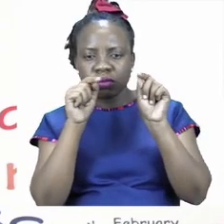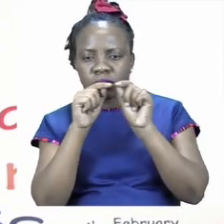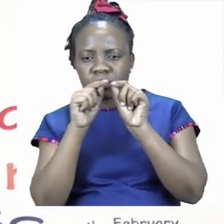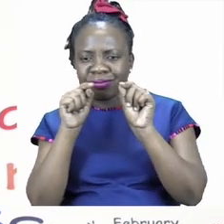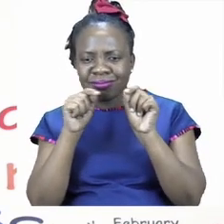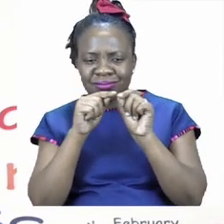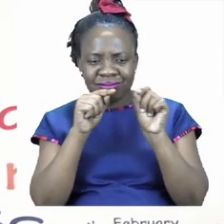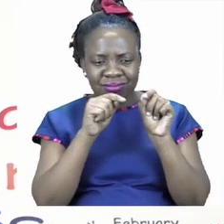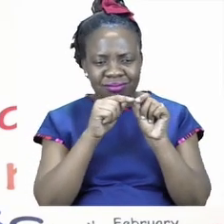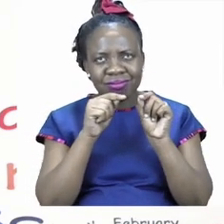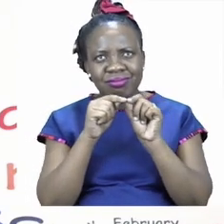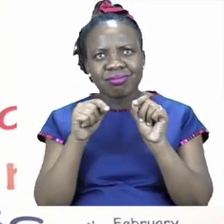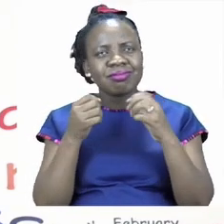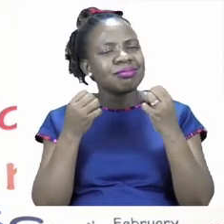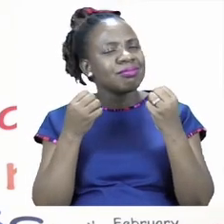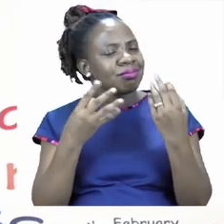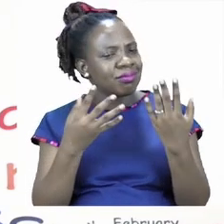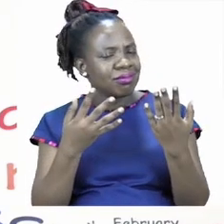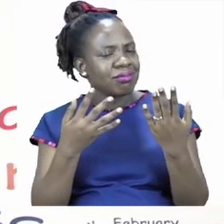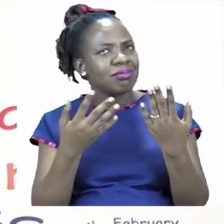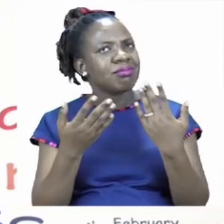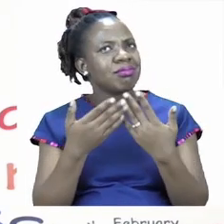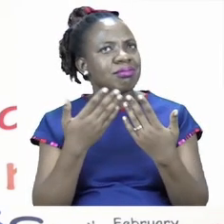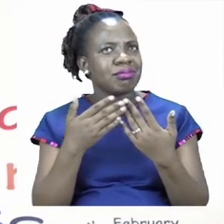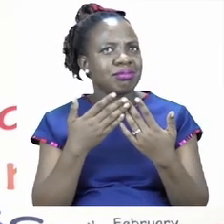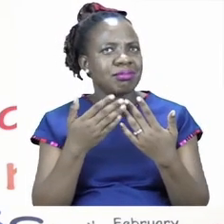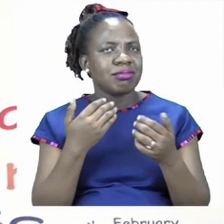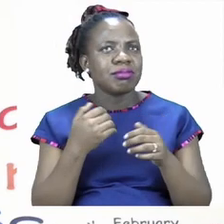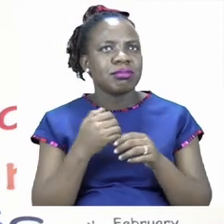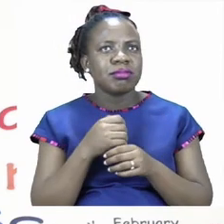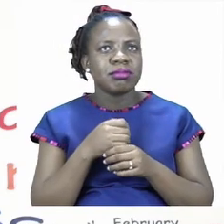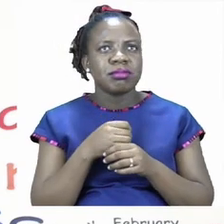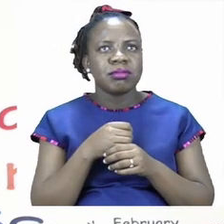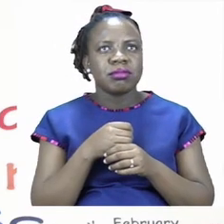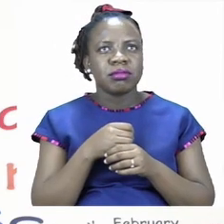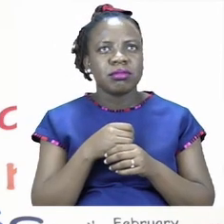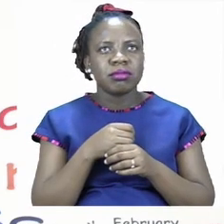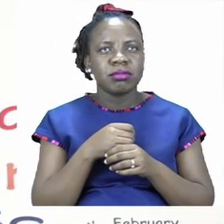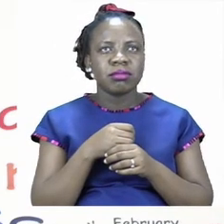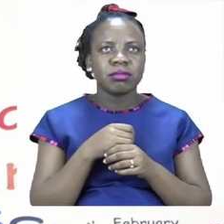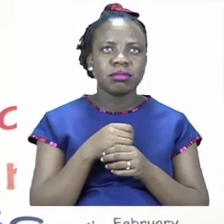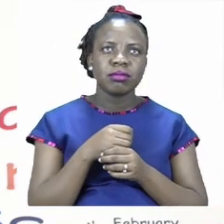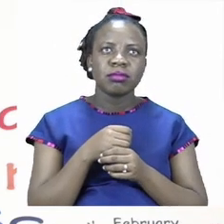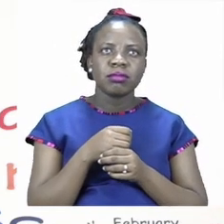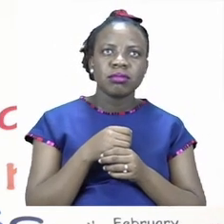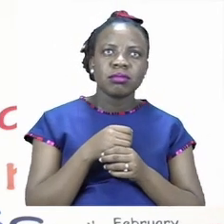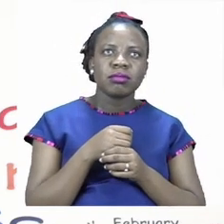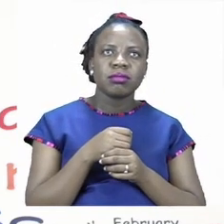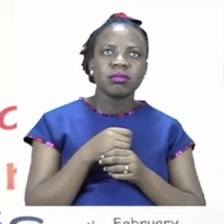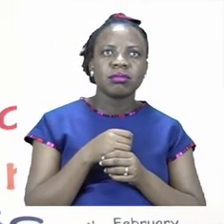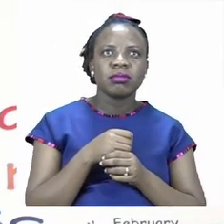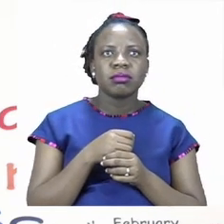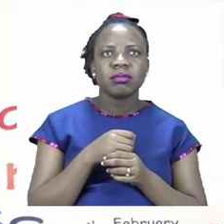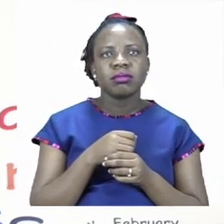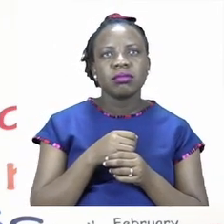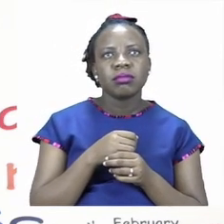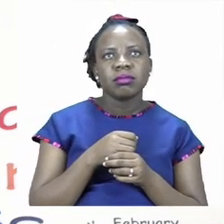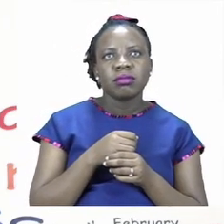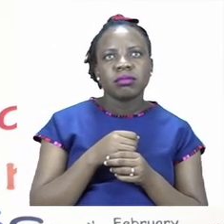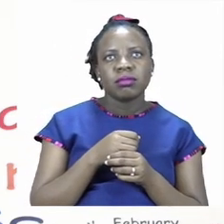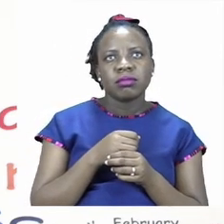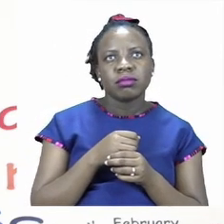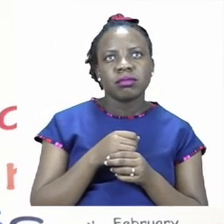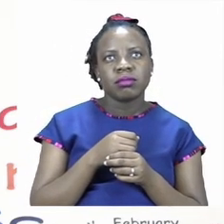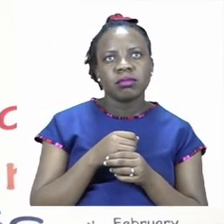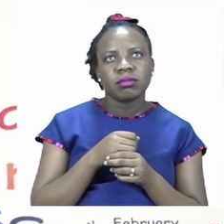squares. And this one is very easy. If you think you're going to get lost when you're counting, just use X's. So we